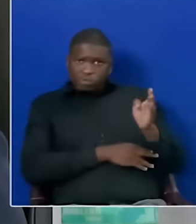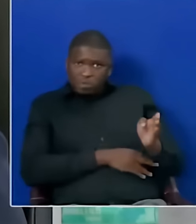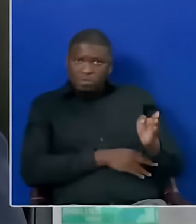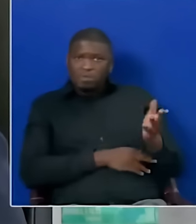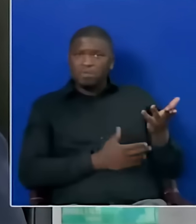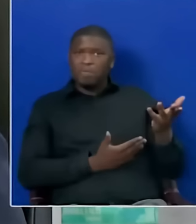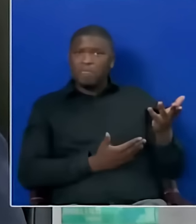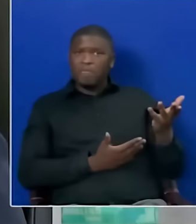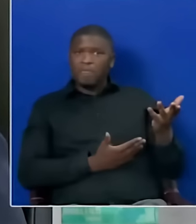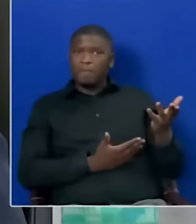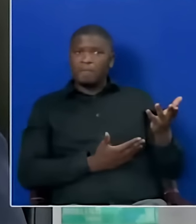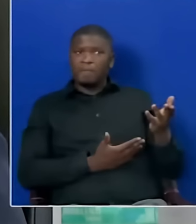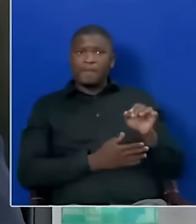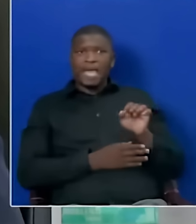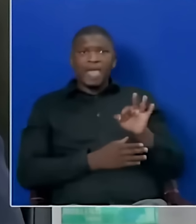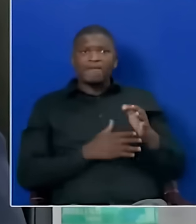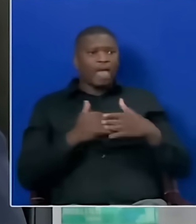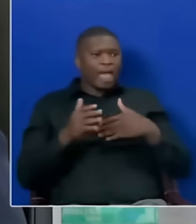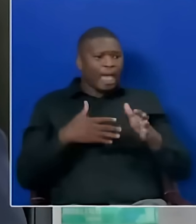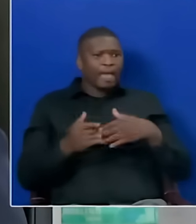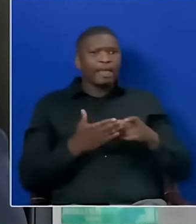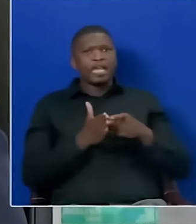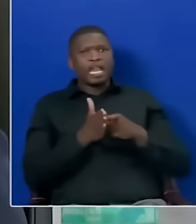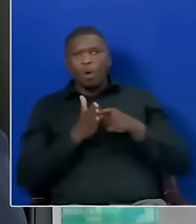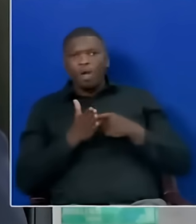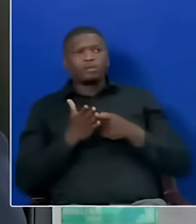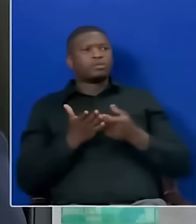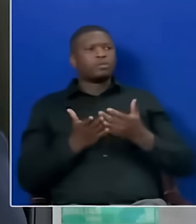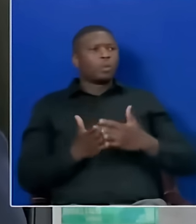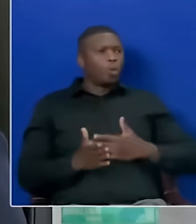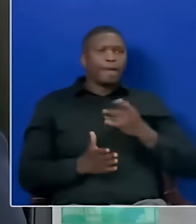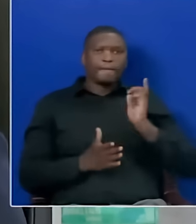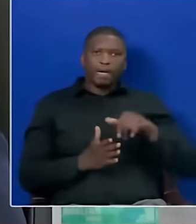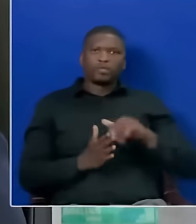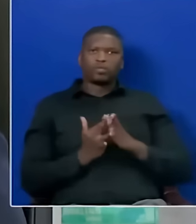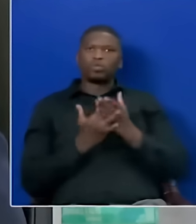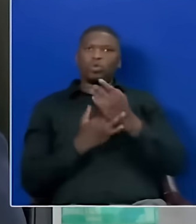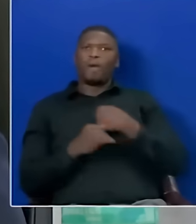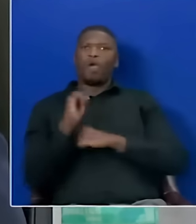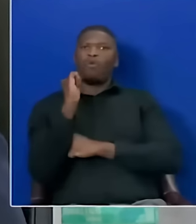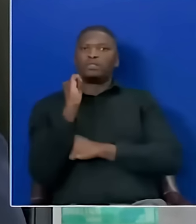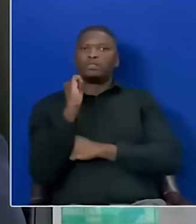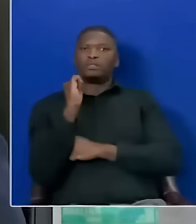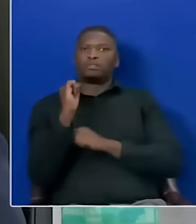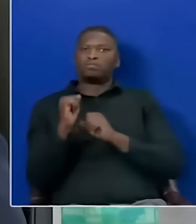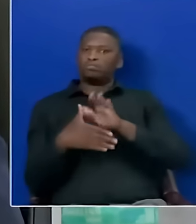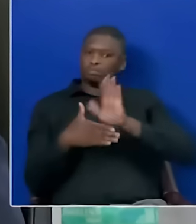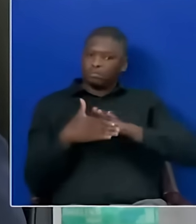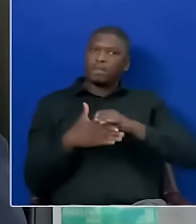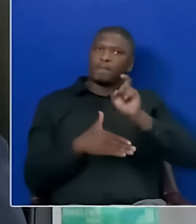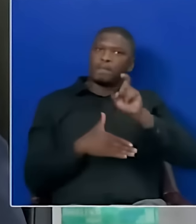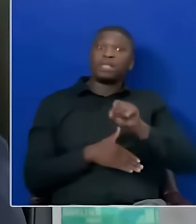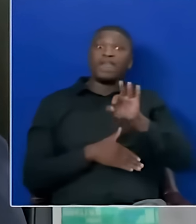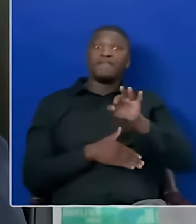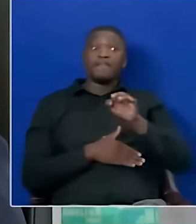if there's any request, it must go through my office, and there must be a reason. If the client is not happy with my service, I've got a